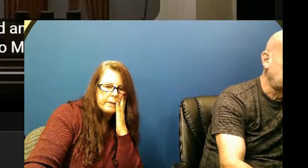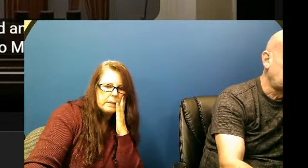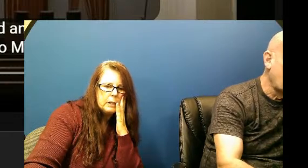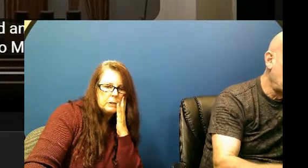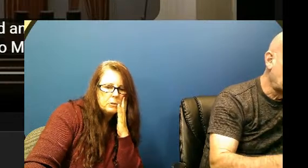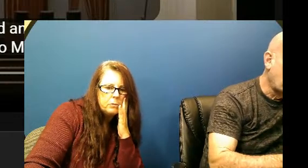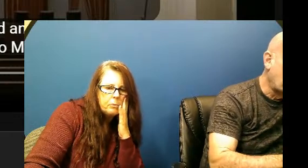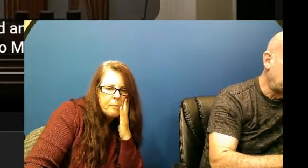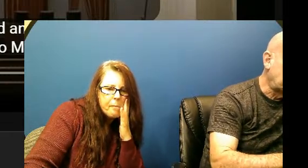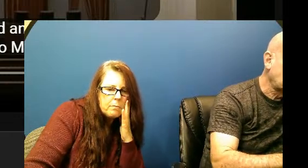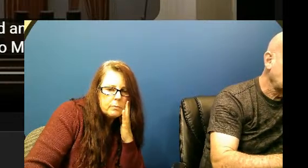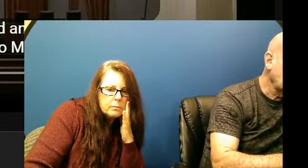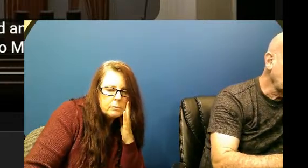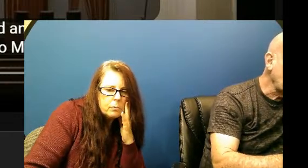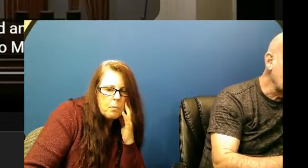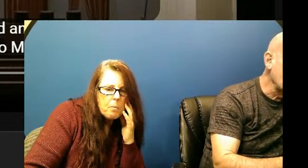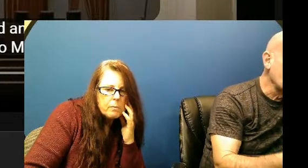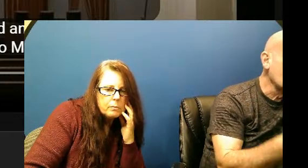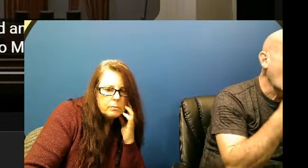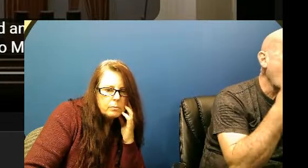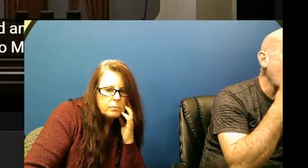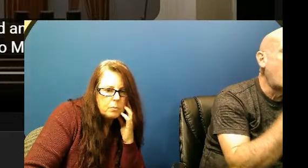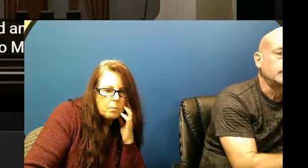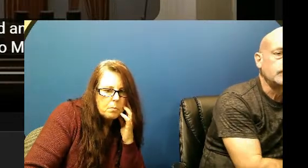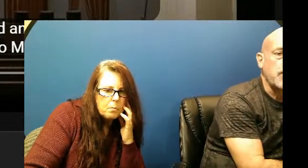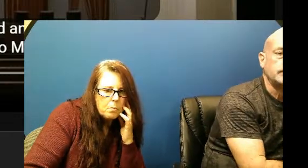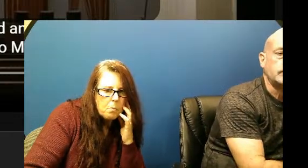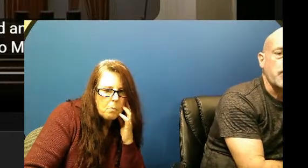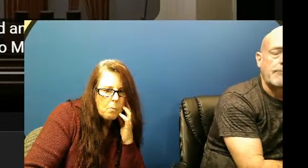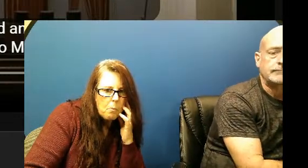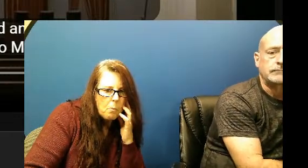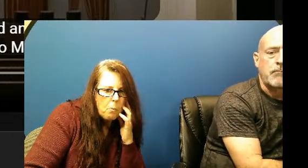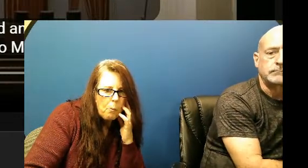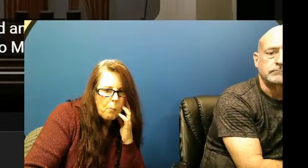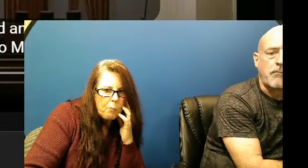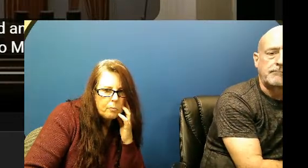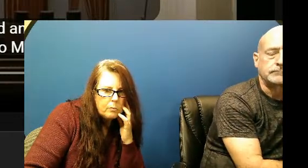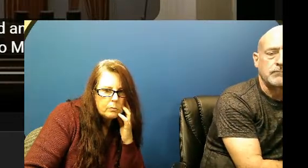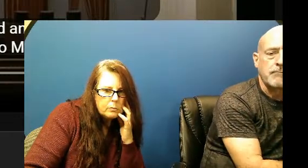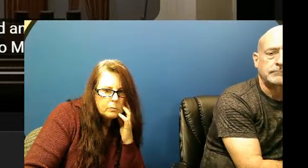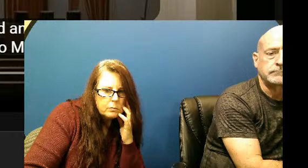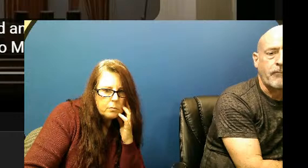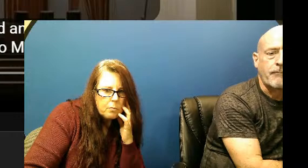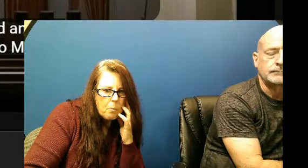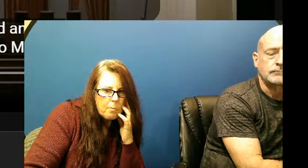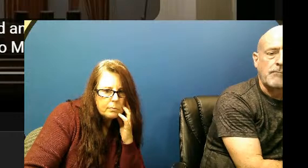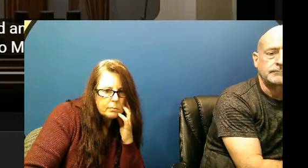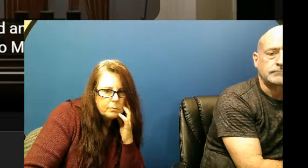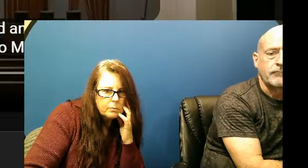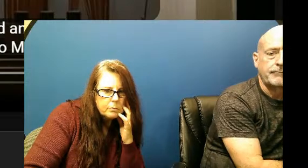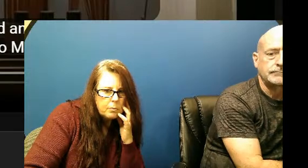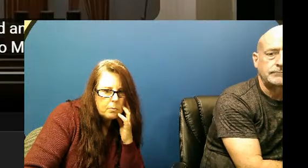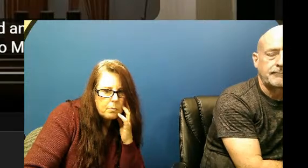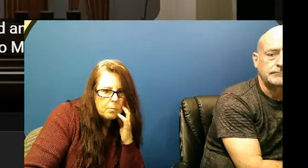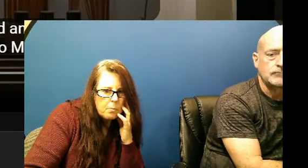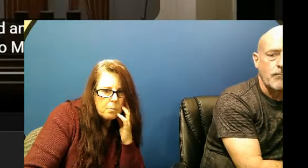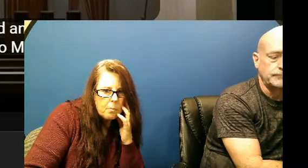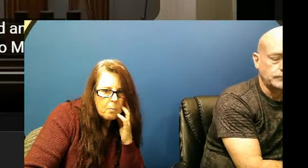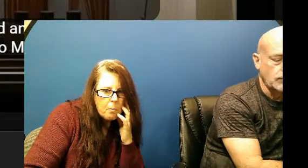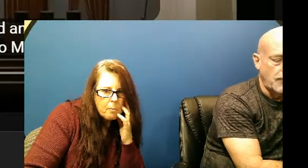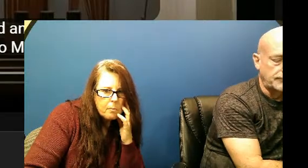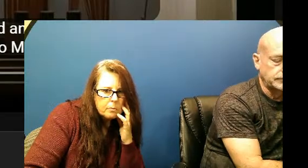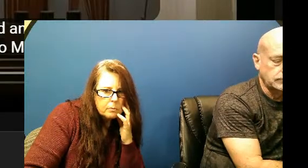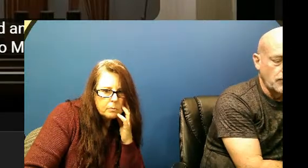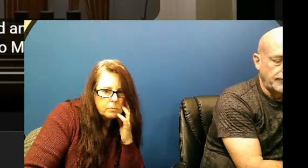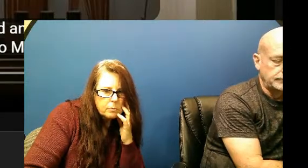no under Hunter against Underwood and other cases. Even if you could get just to the data security question, again, you'd have to ask the question, would this